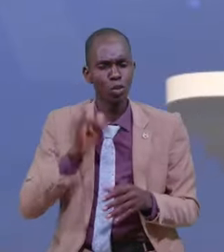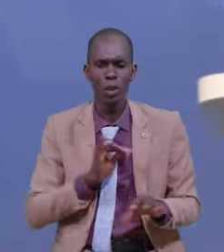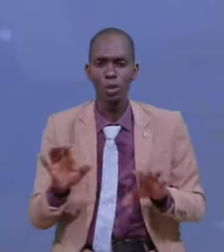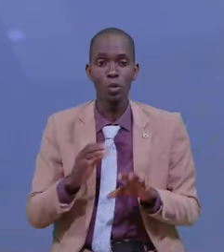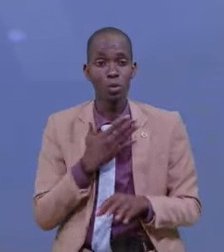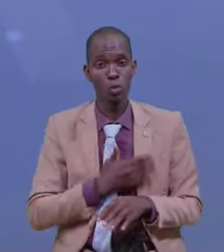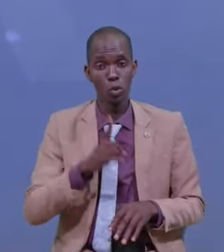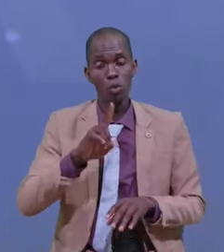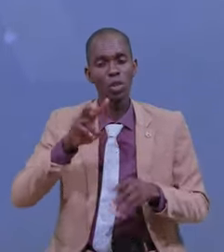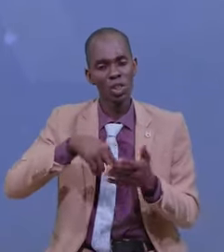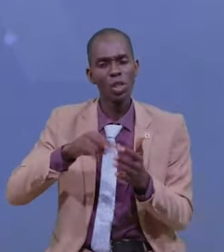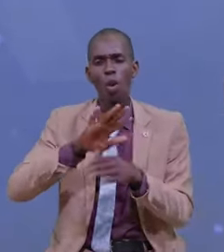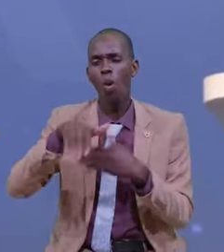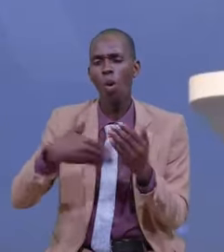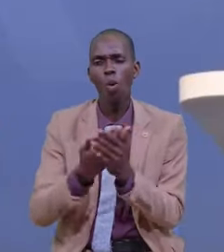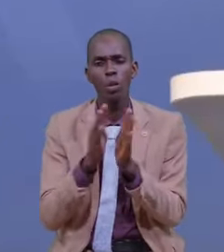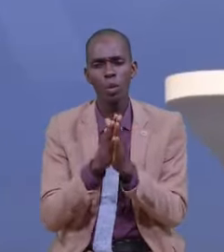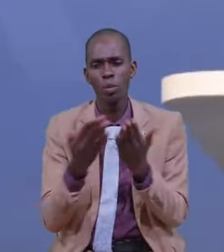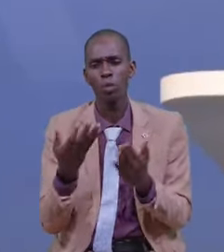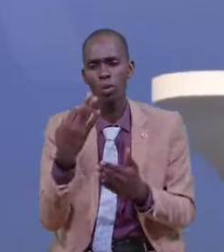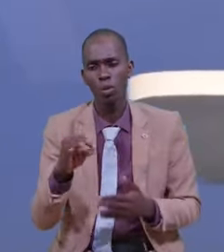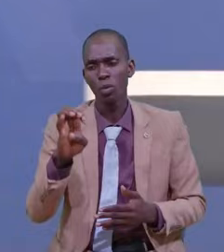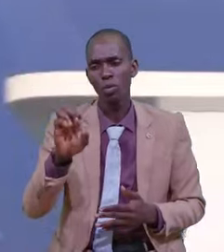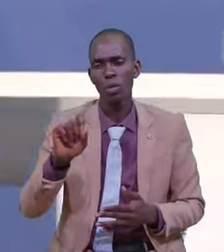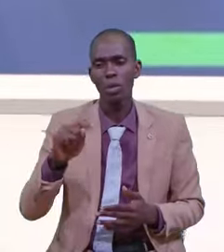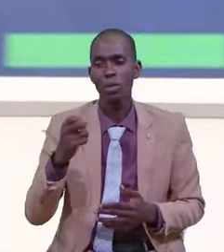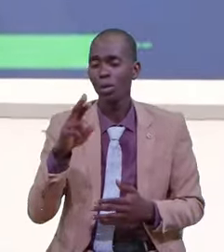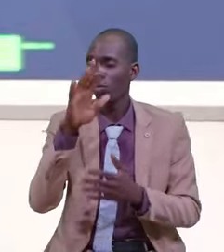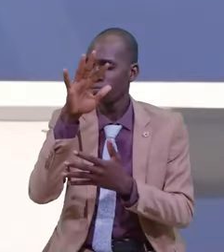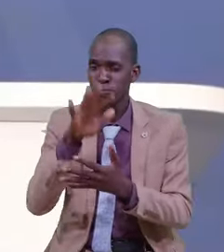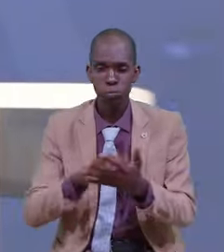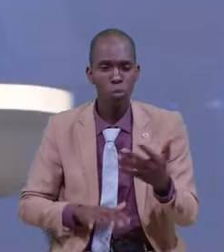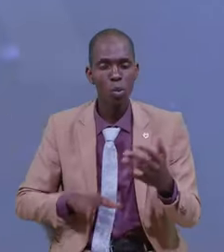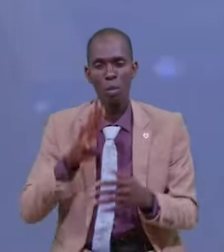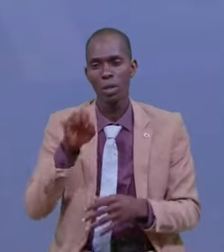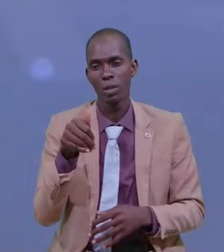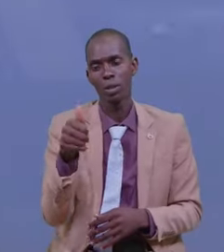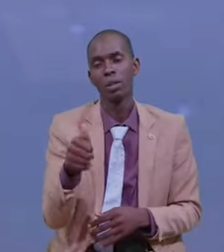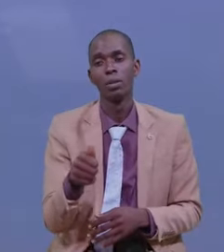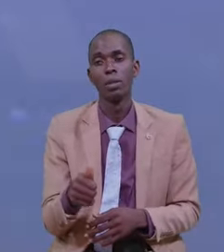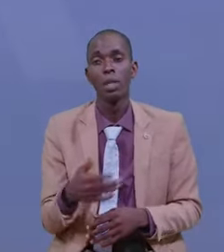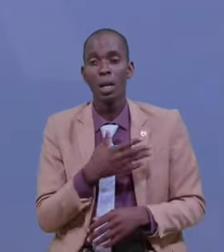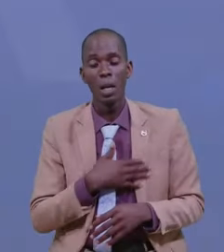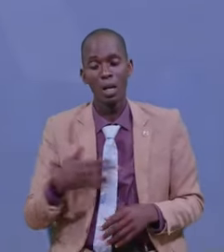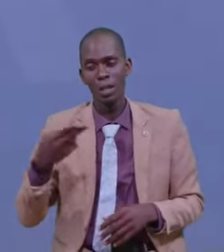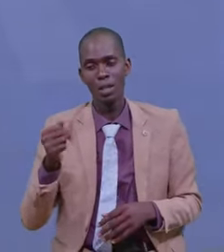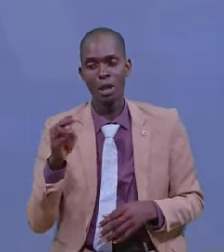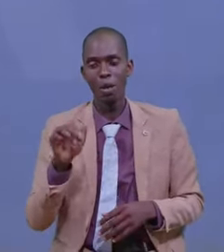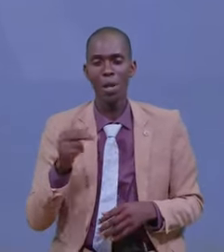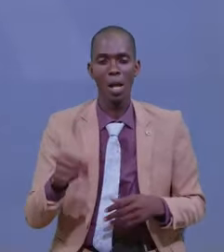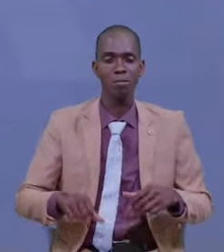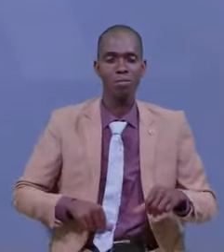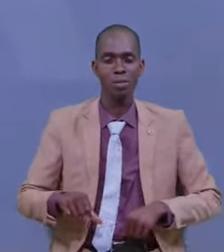back home by yourself. And Haman said, the man you want to honor,